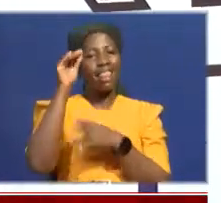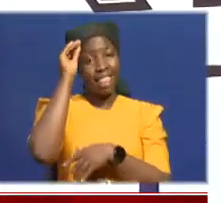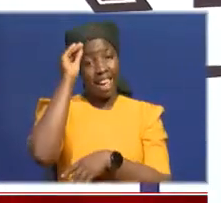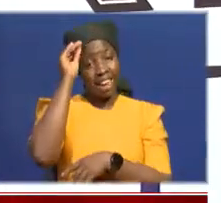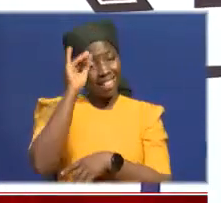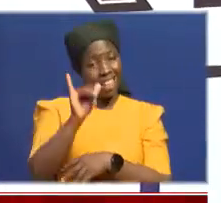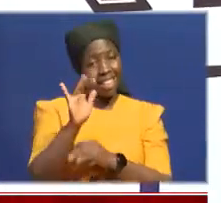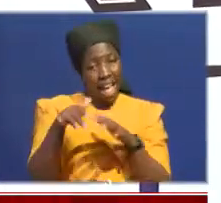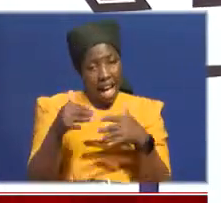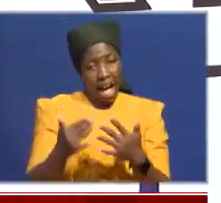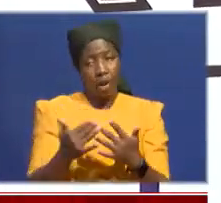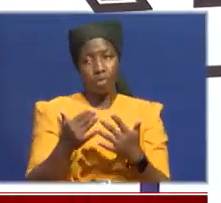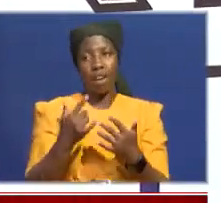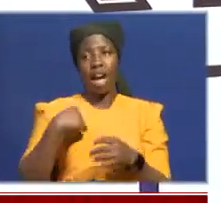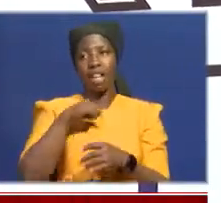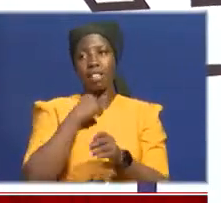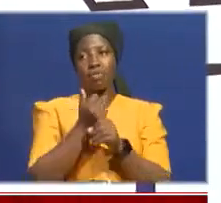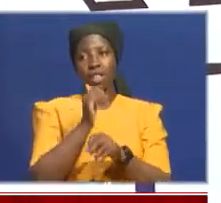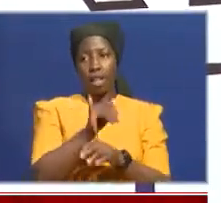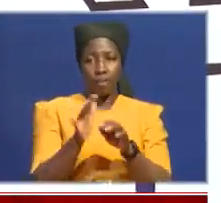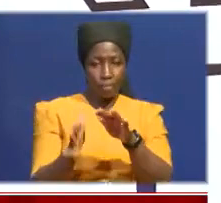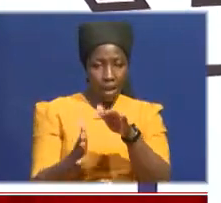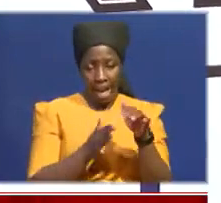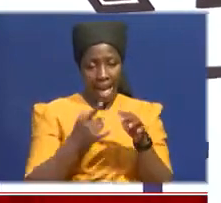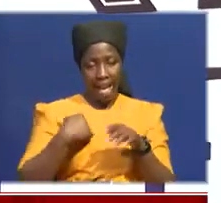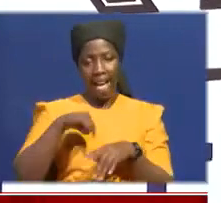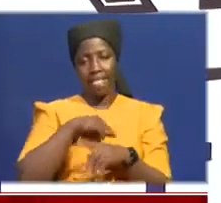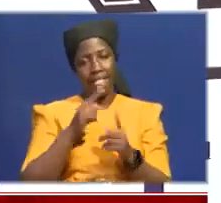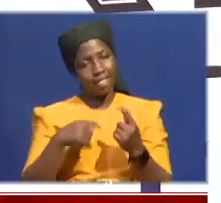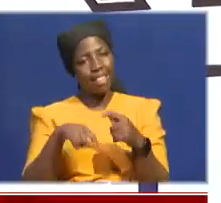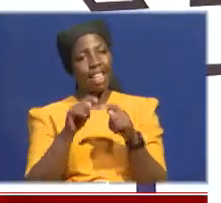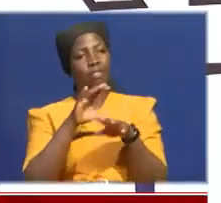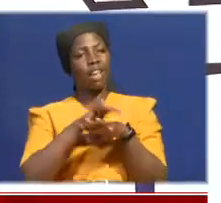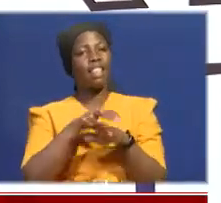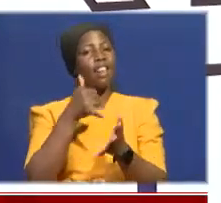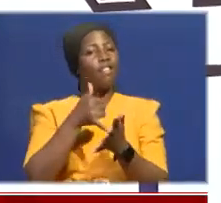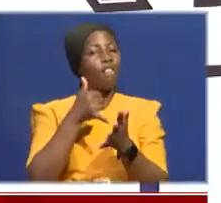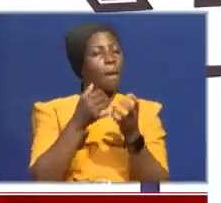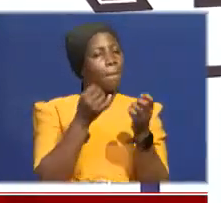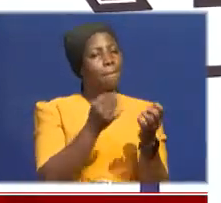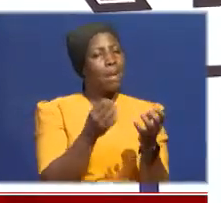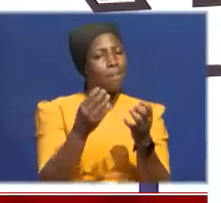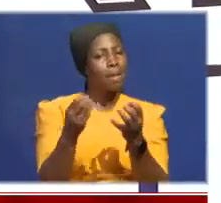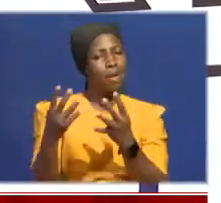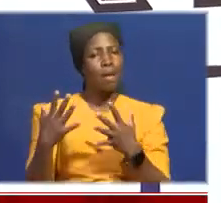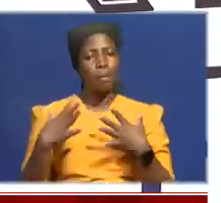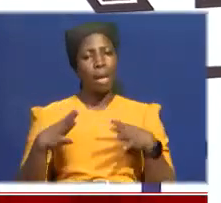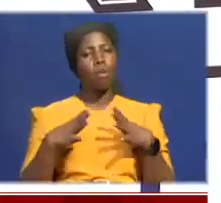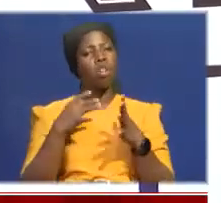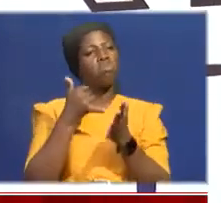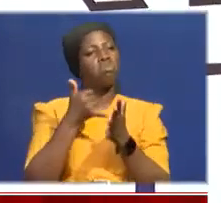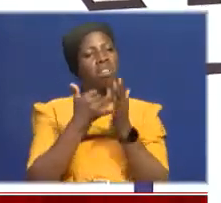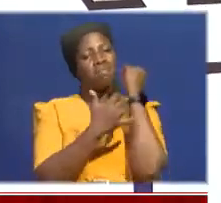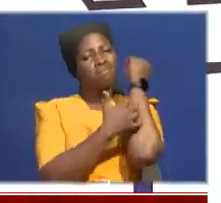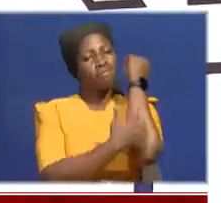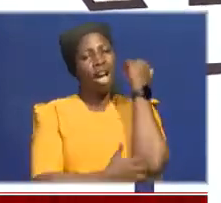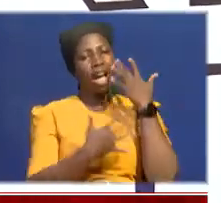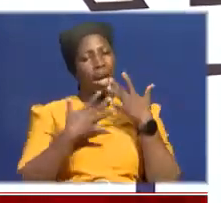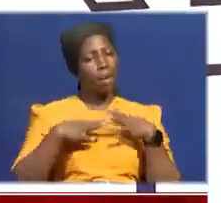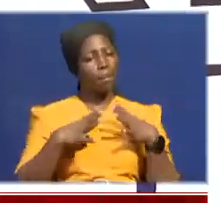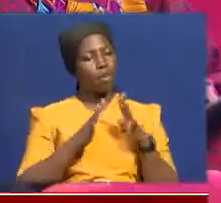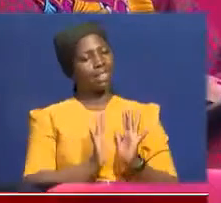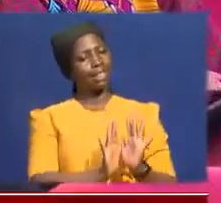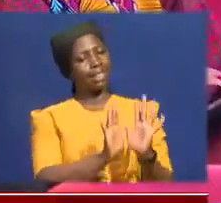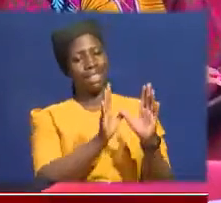how we account for that. And we definitely try to get involved as many people as possible, including underprivileged people or